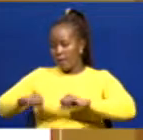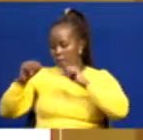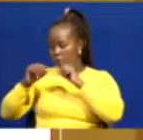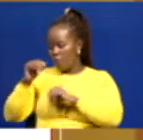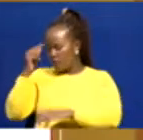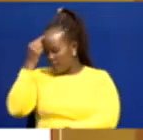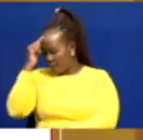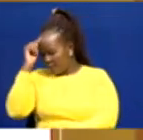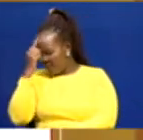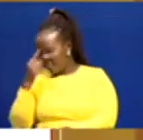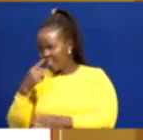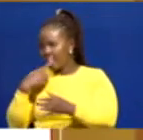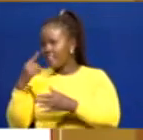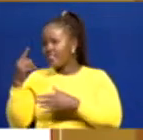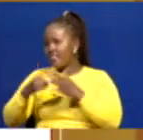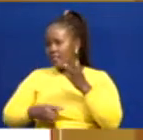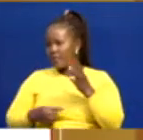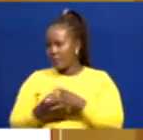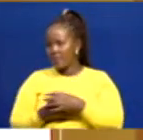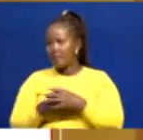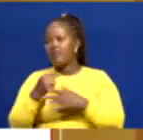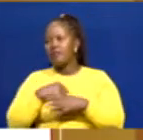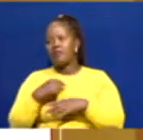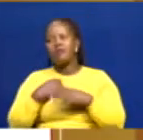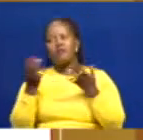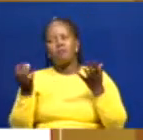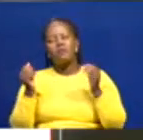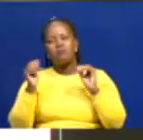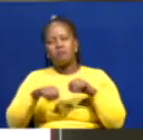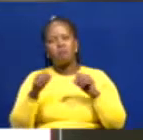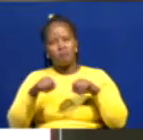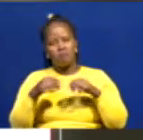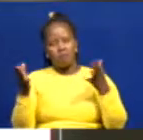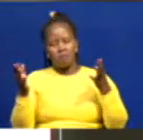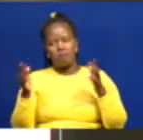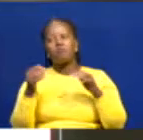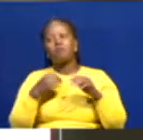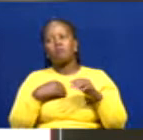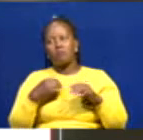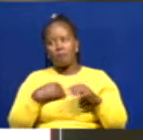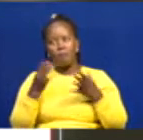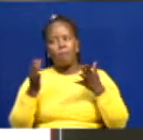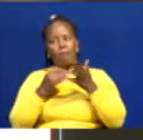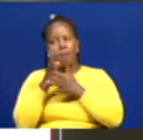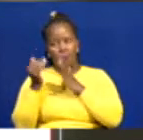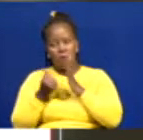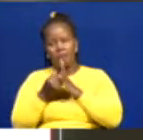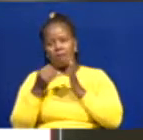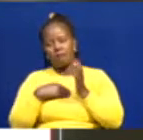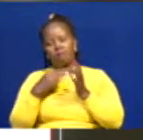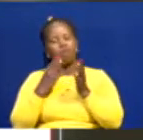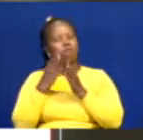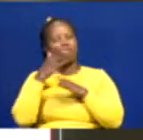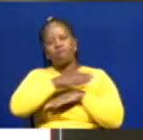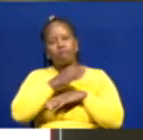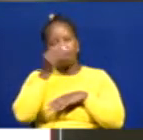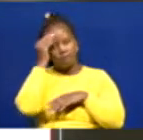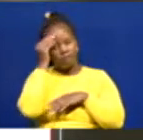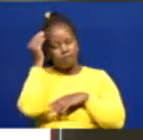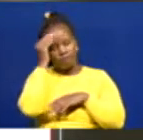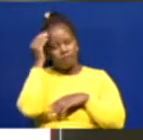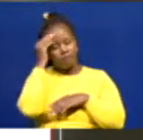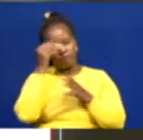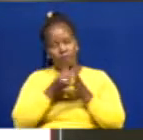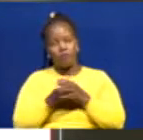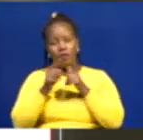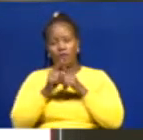that I was wasting my time in Shell, mm-hmm. and I should really pursue further studies. Right. So, and he suggested to me that